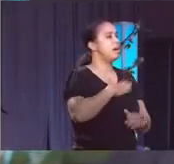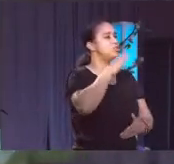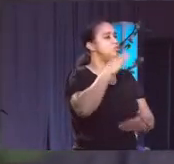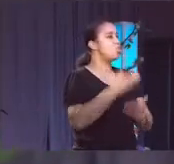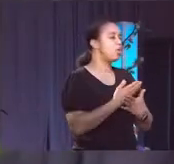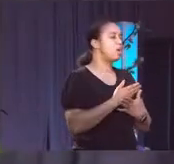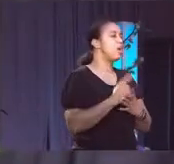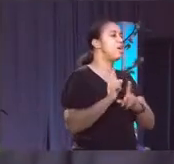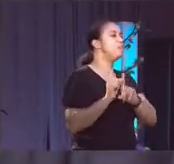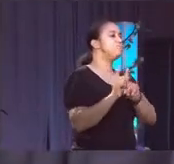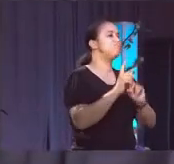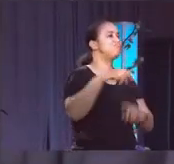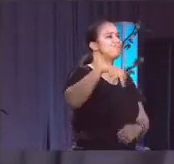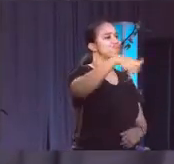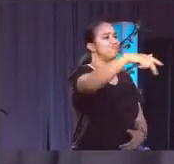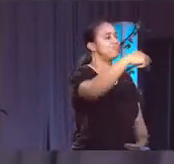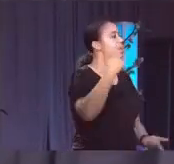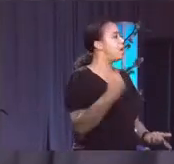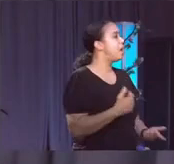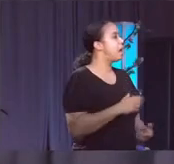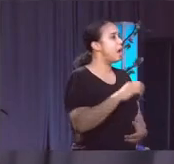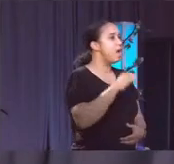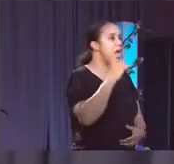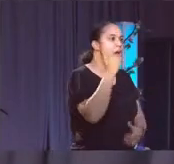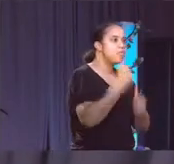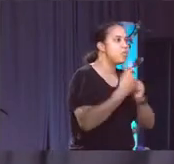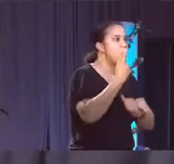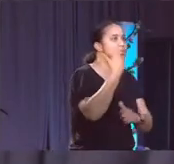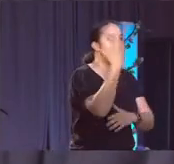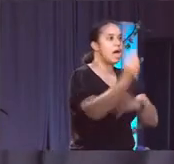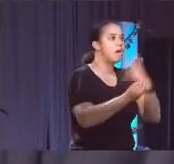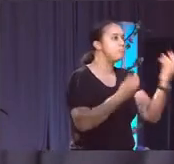and everybody was out yesterday.